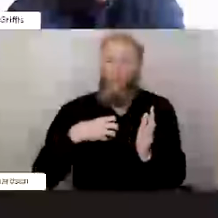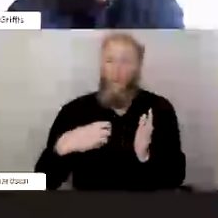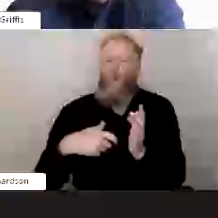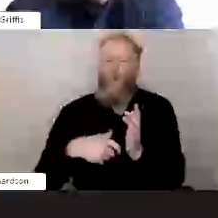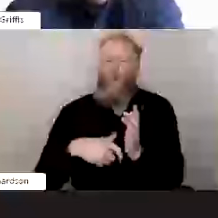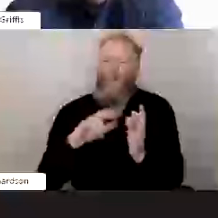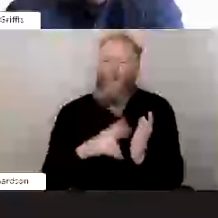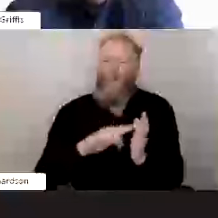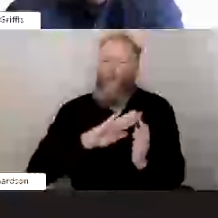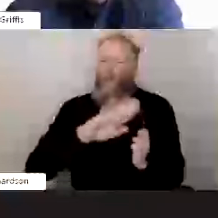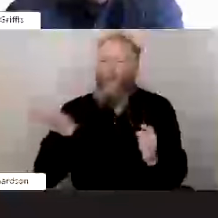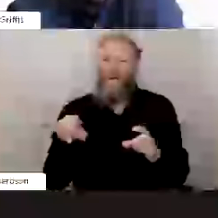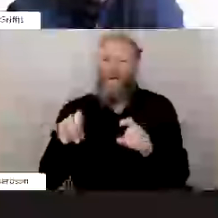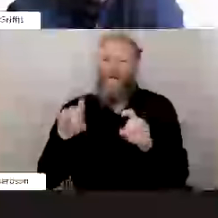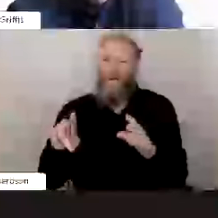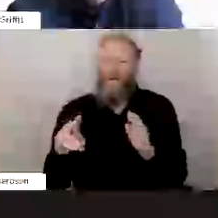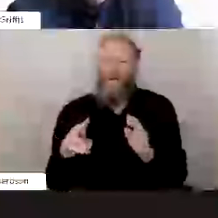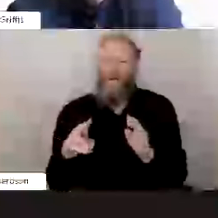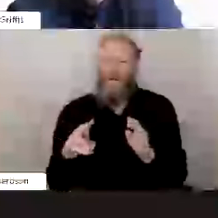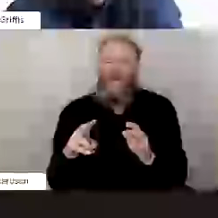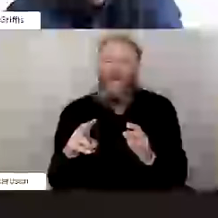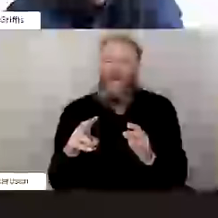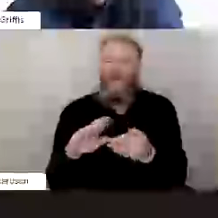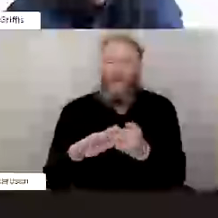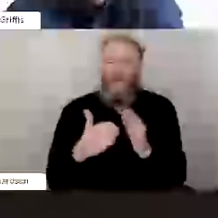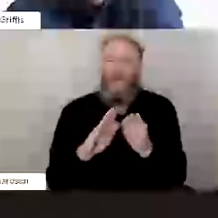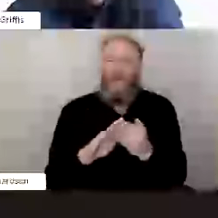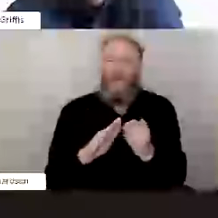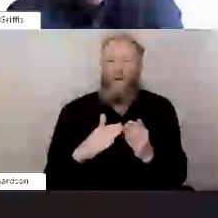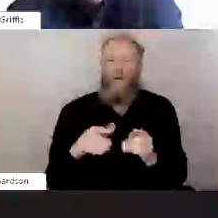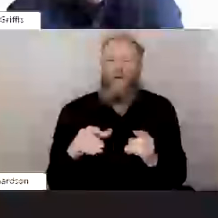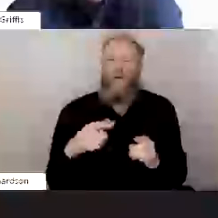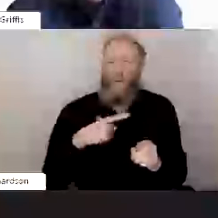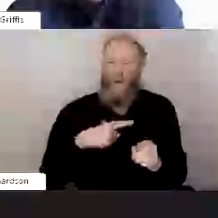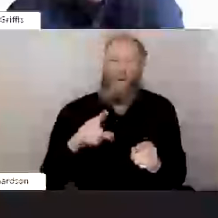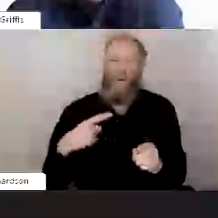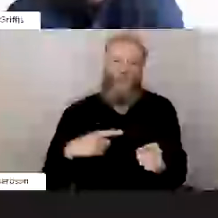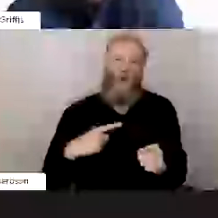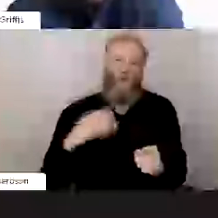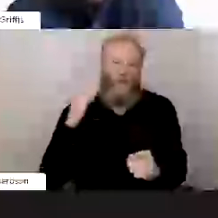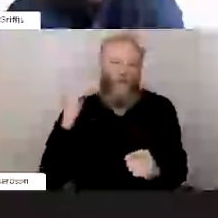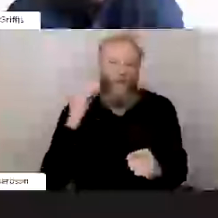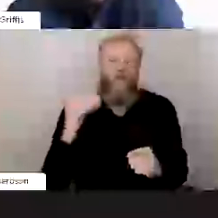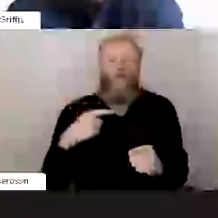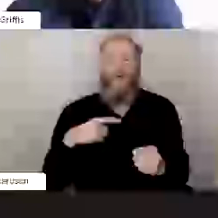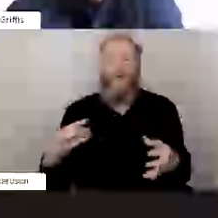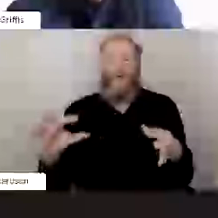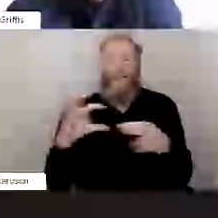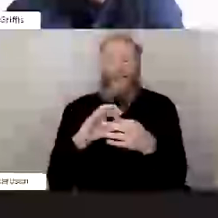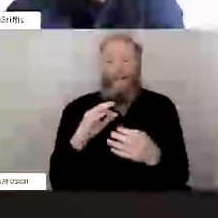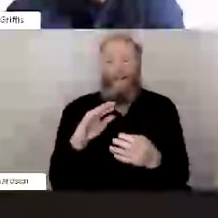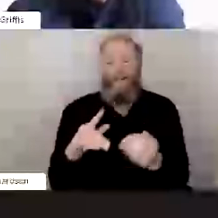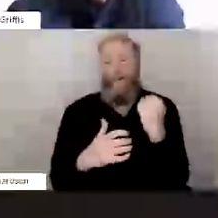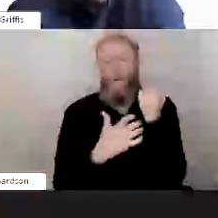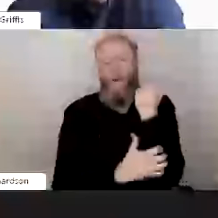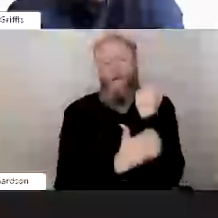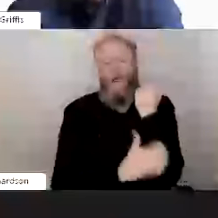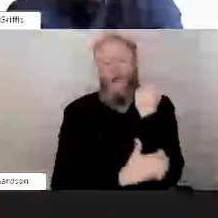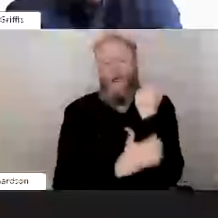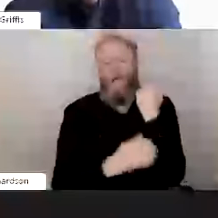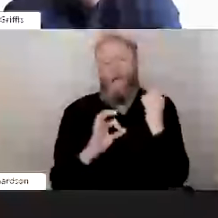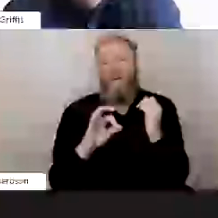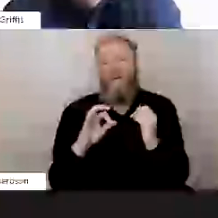example. Much more likely to live in poverty, and the links between poverty and disability are very